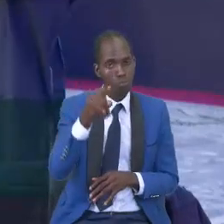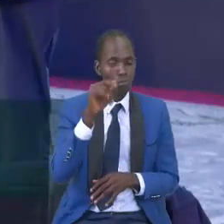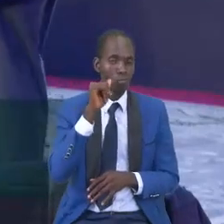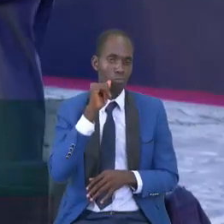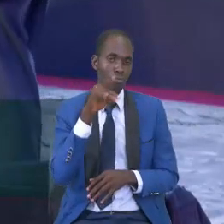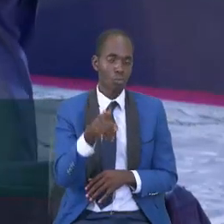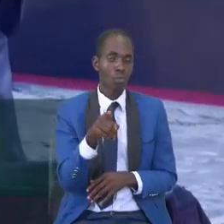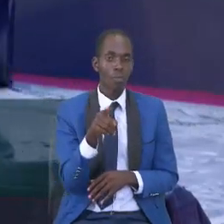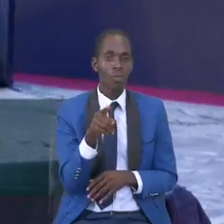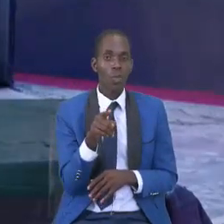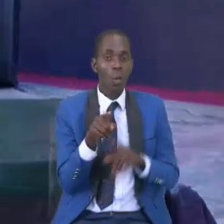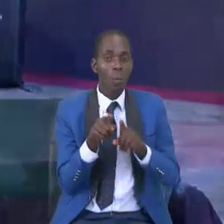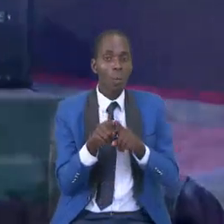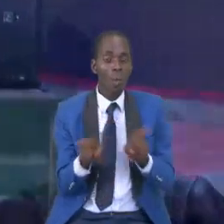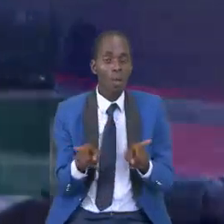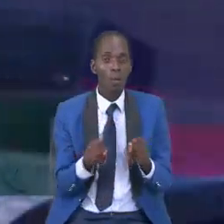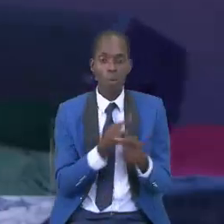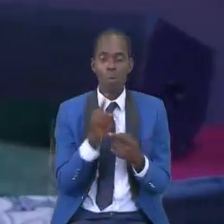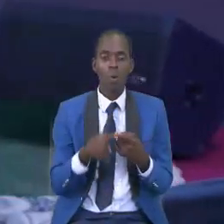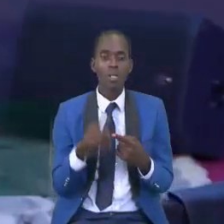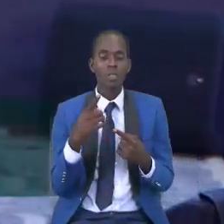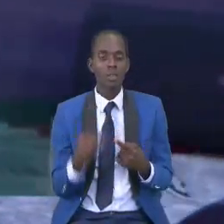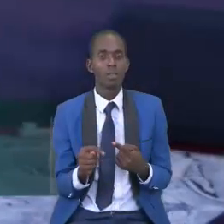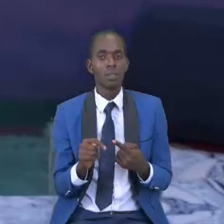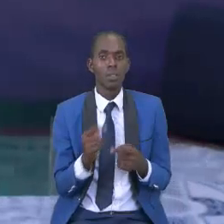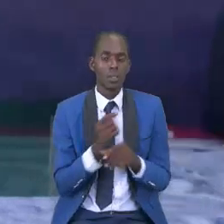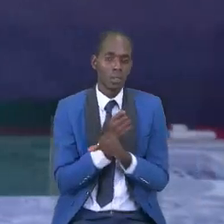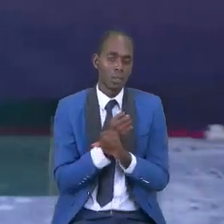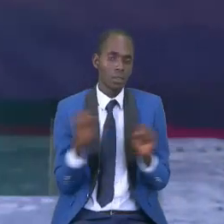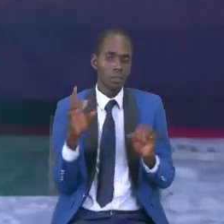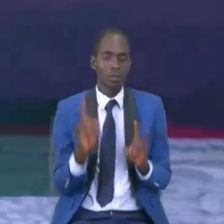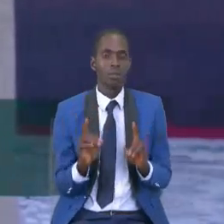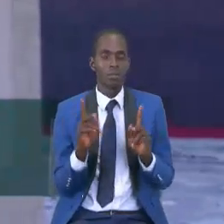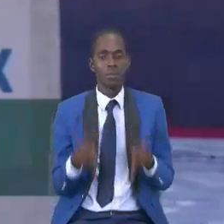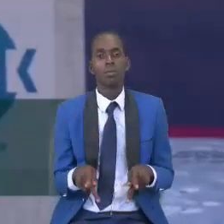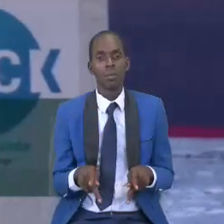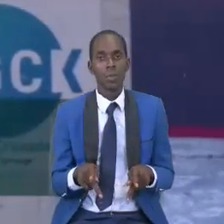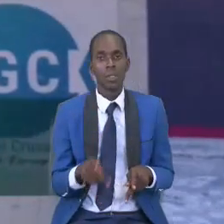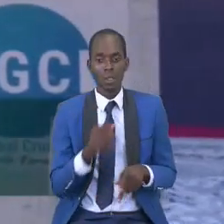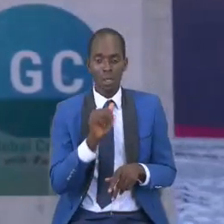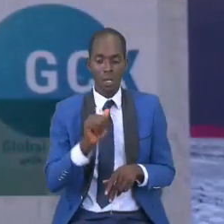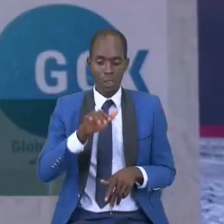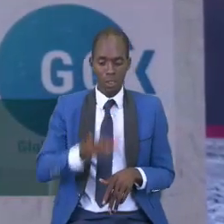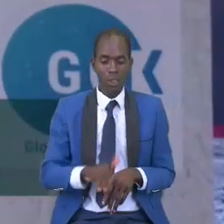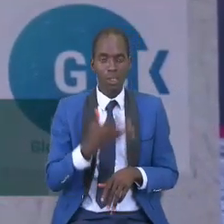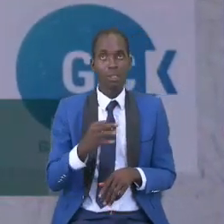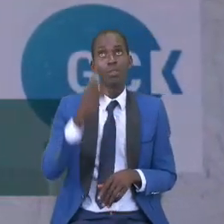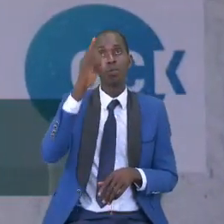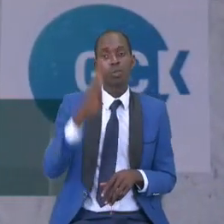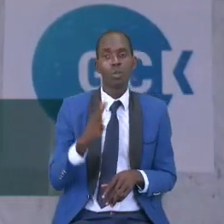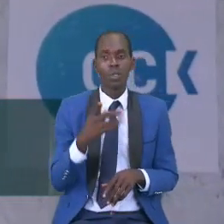when the just, the justified, the child of God, the